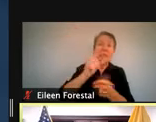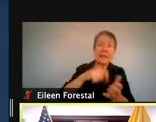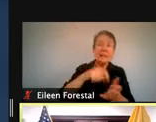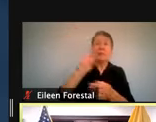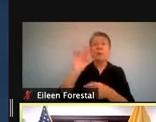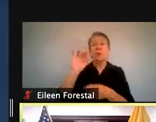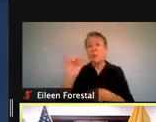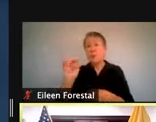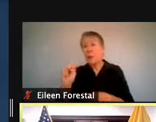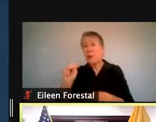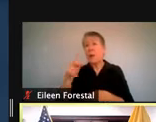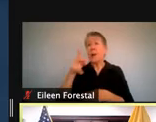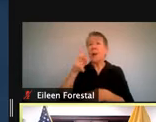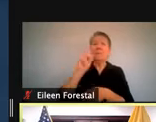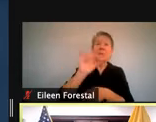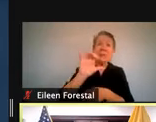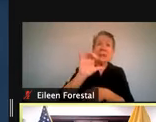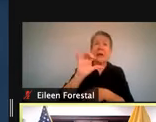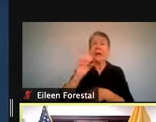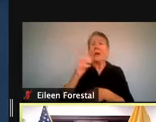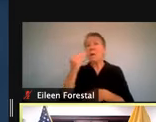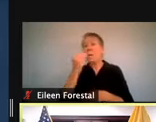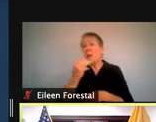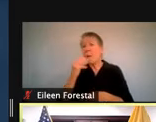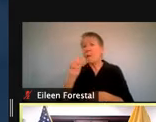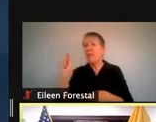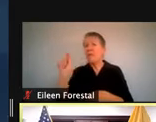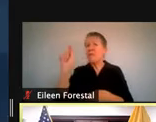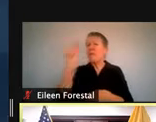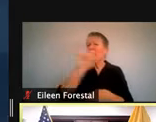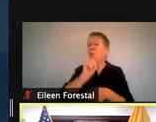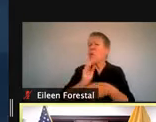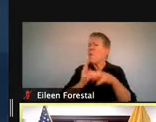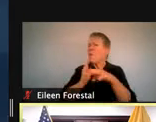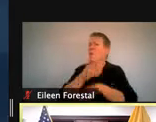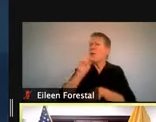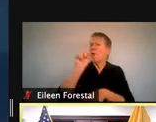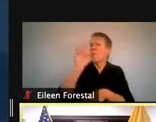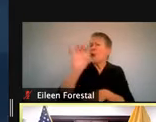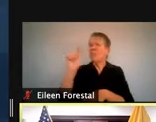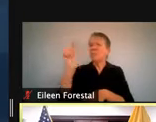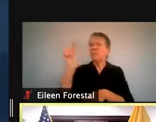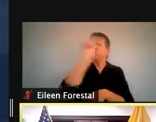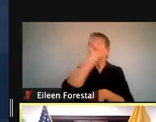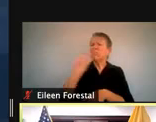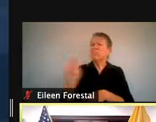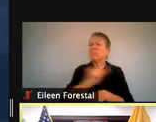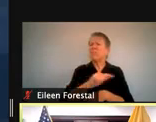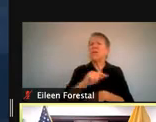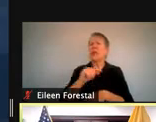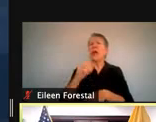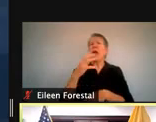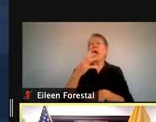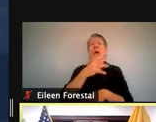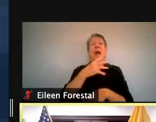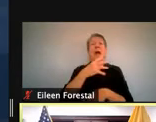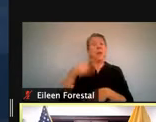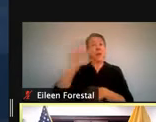100 additional cases. The positivity for all tests recorded on Sunday, October 25th,